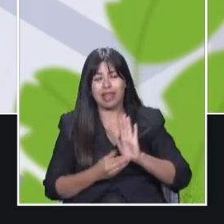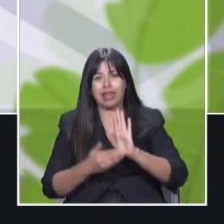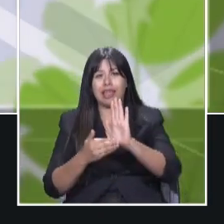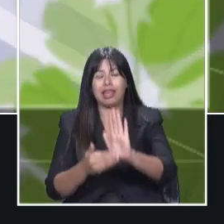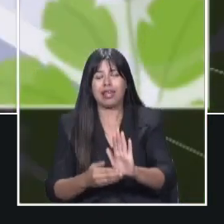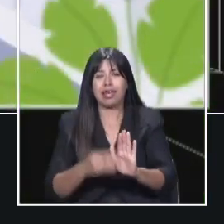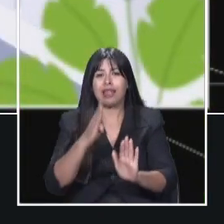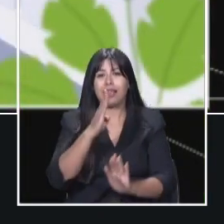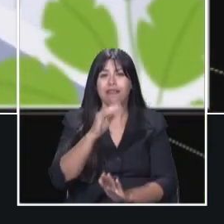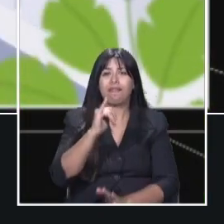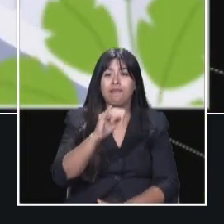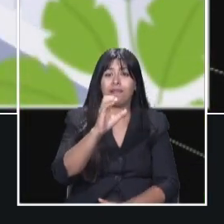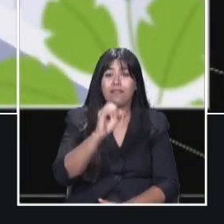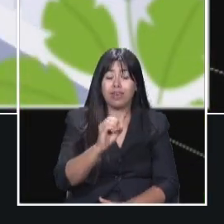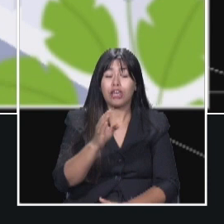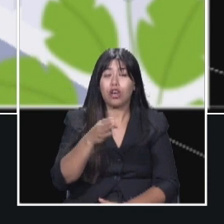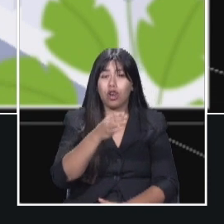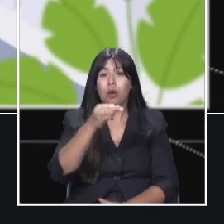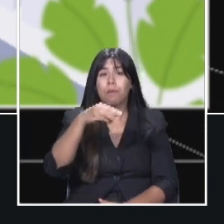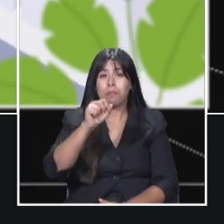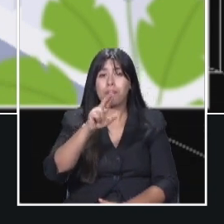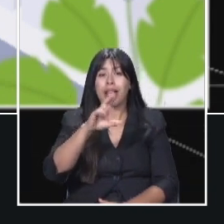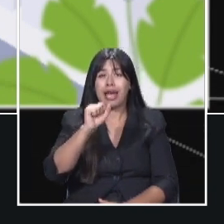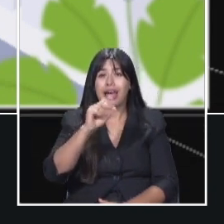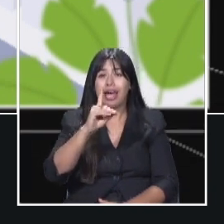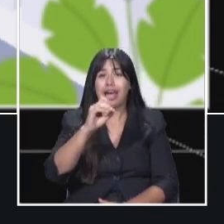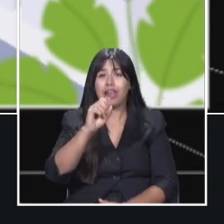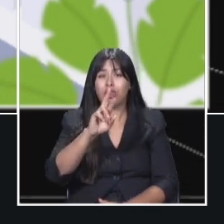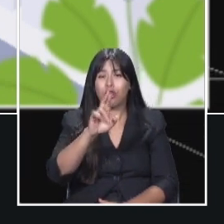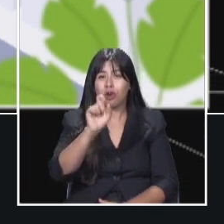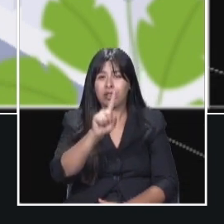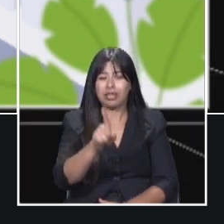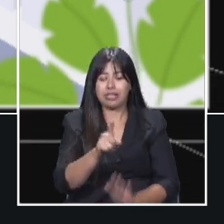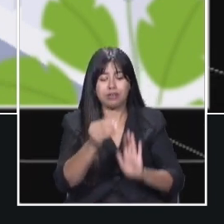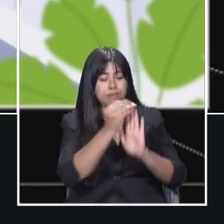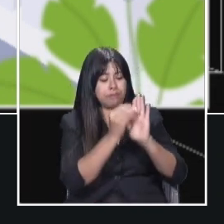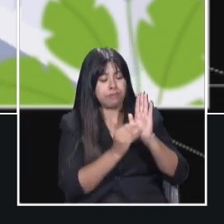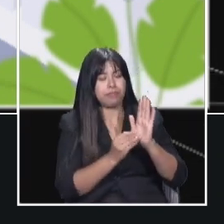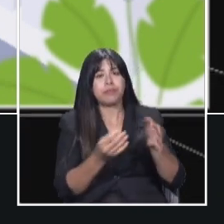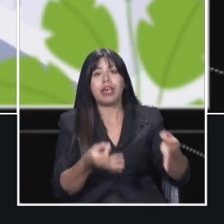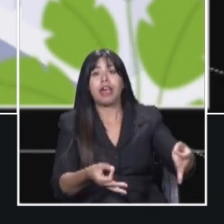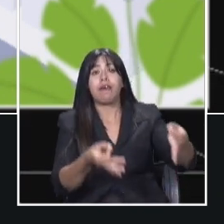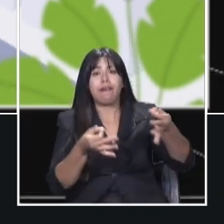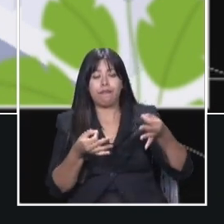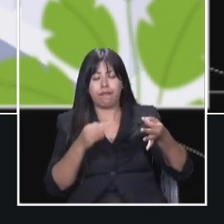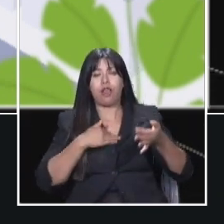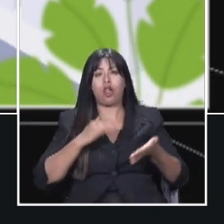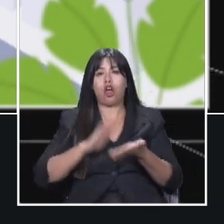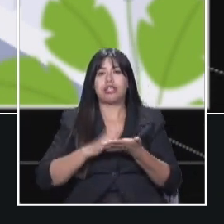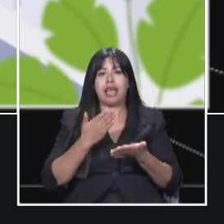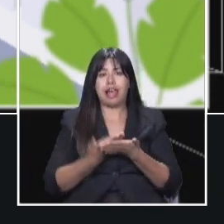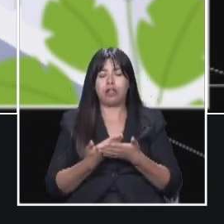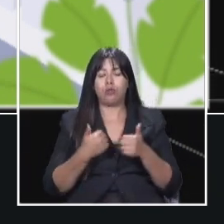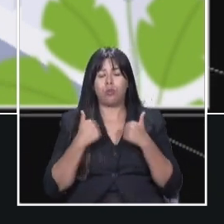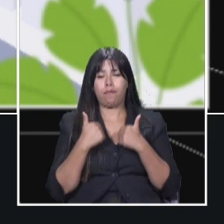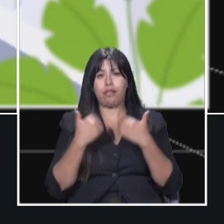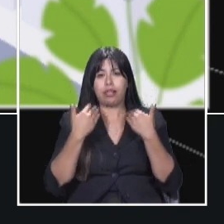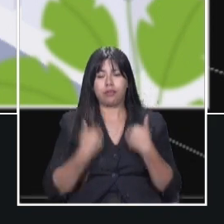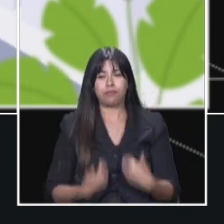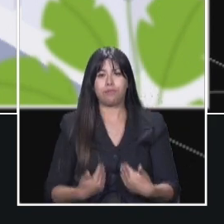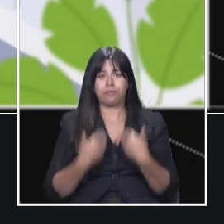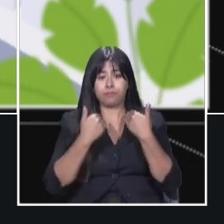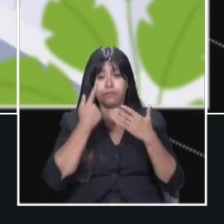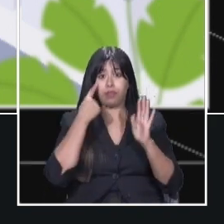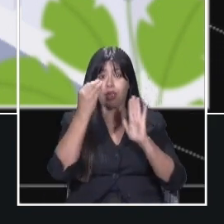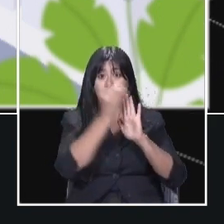state of health. And once all of these equipments are connected to you and you collect all of this data, the doctor comes with their